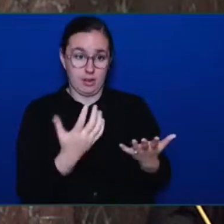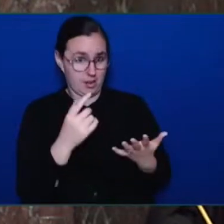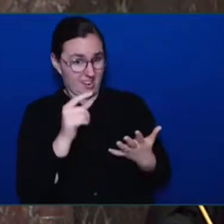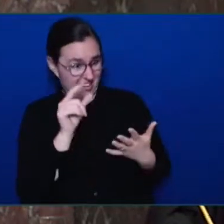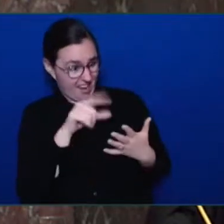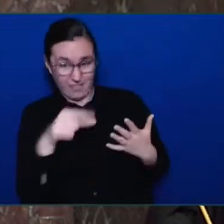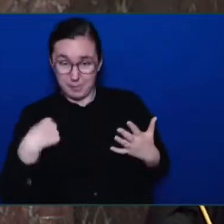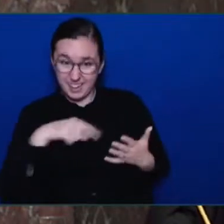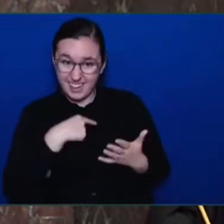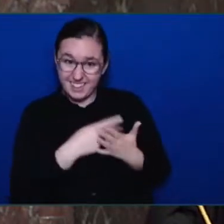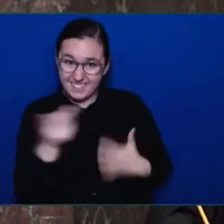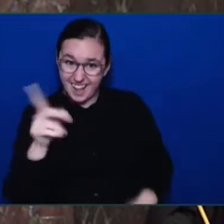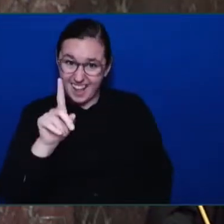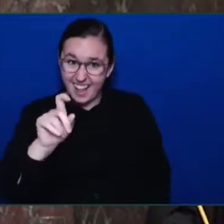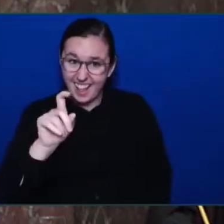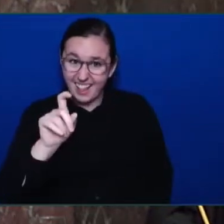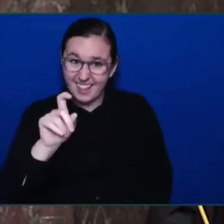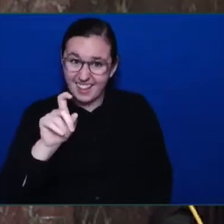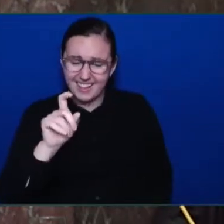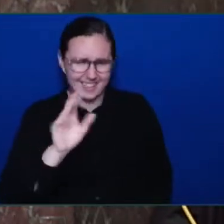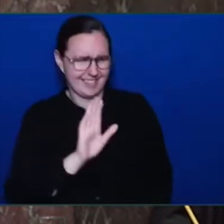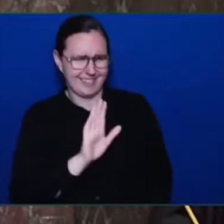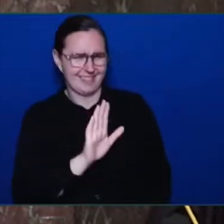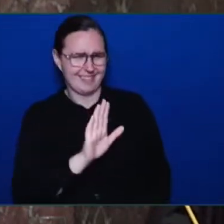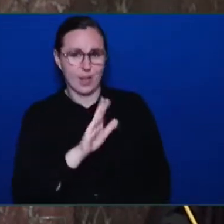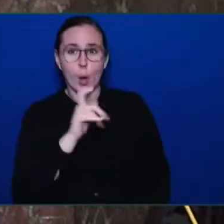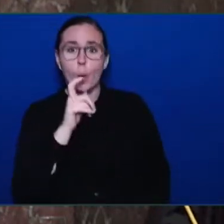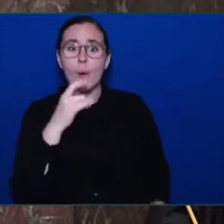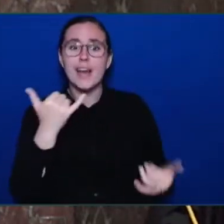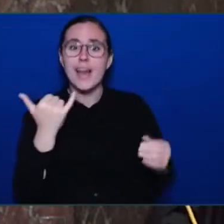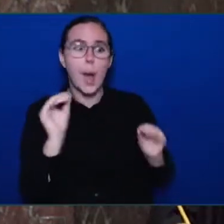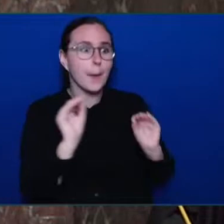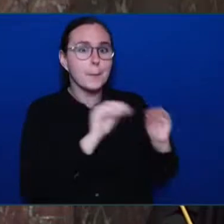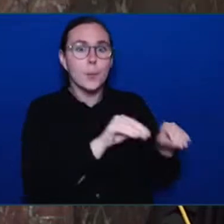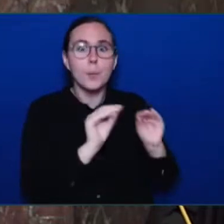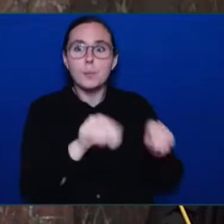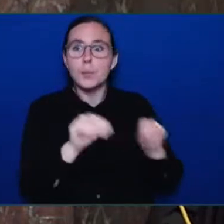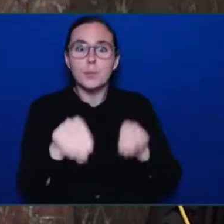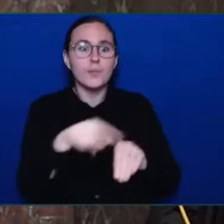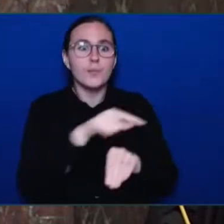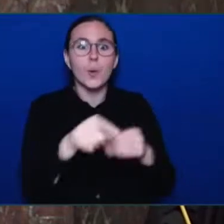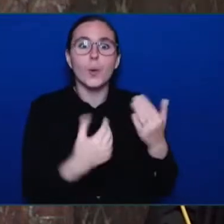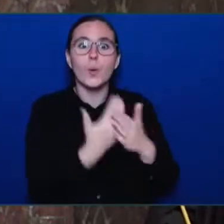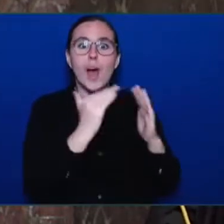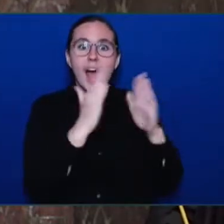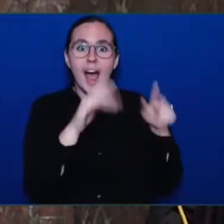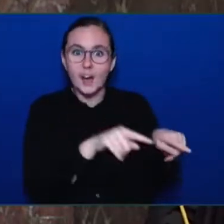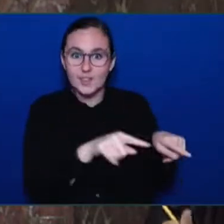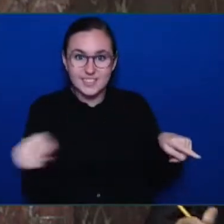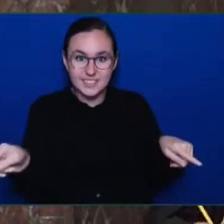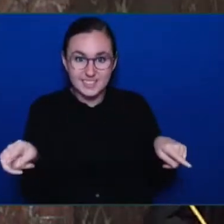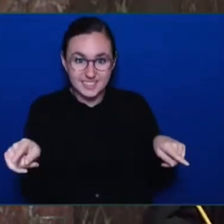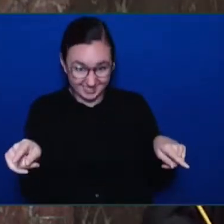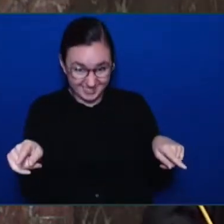not have been available if we had stuck with the Leader of the Opposition and not brought in speculation.